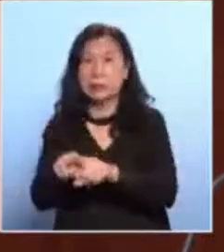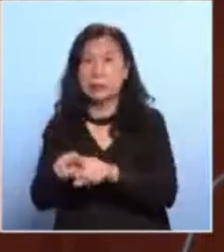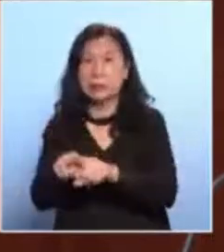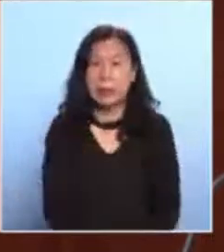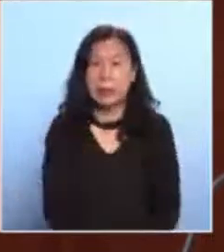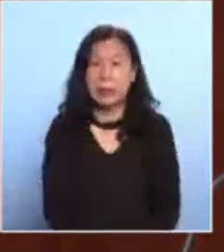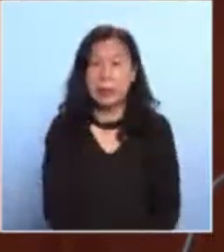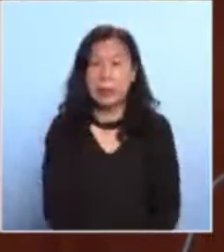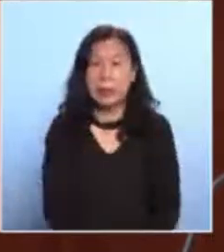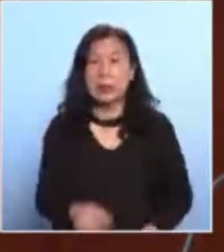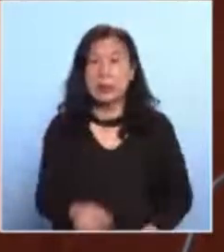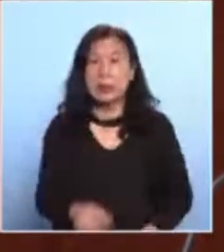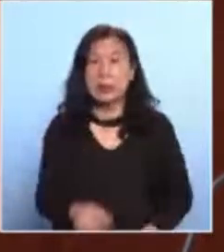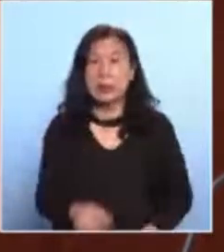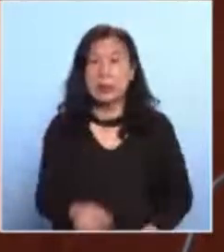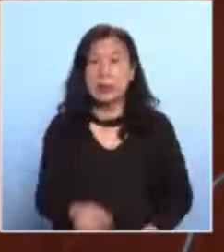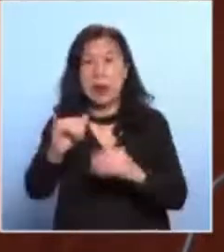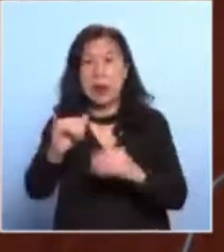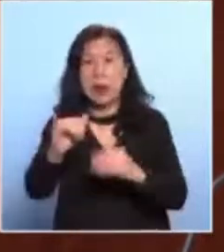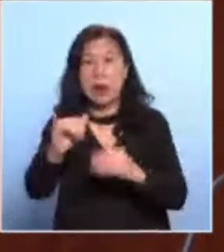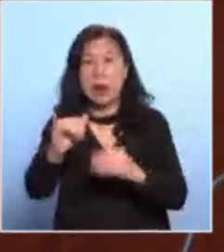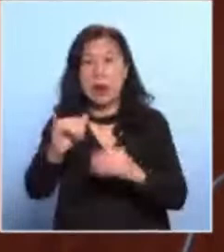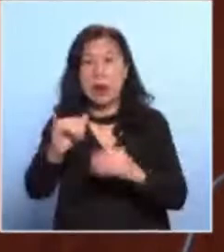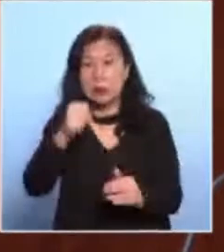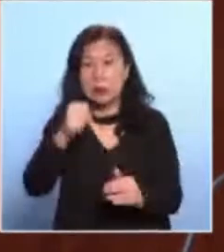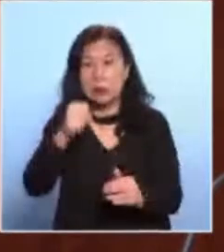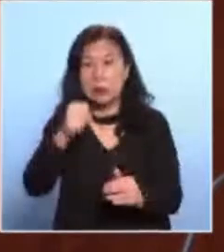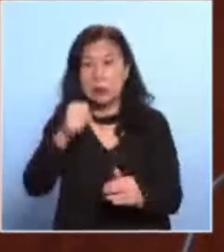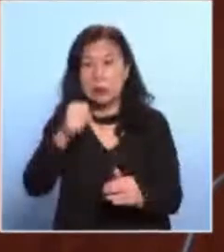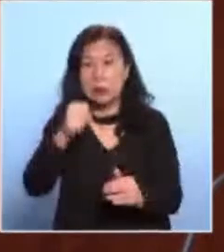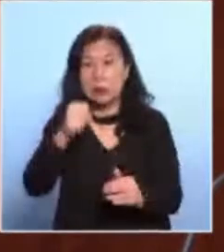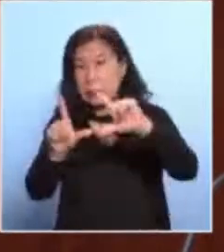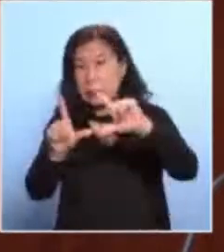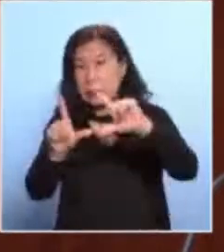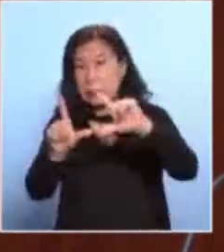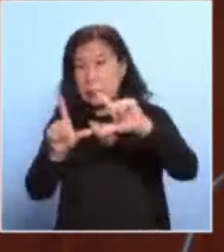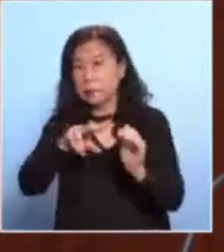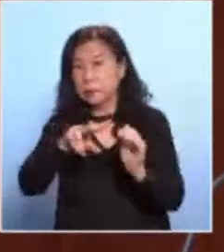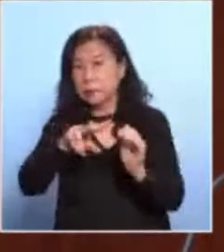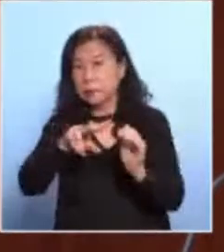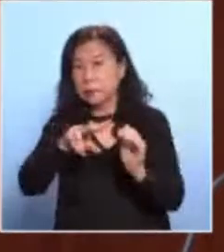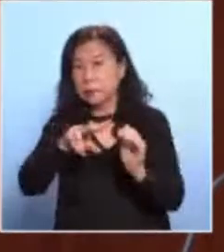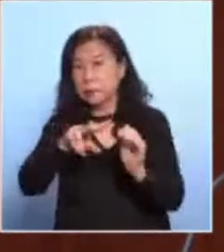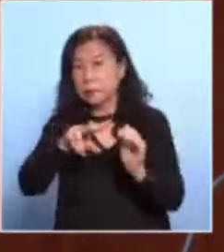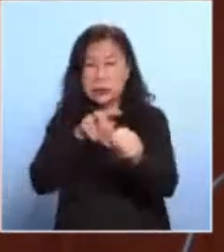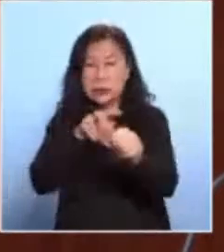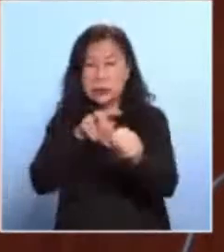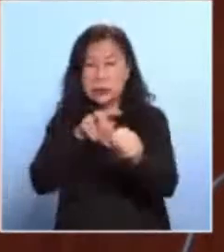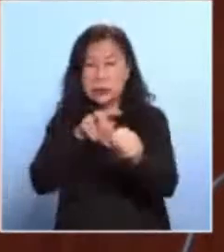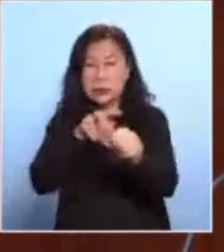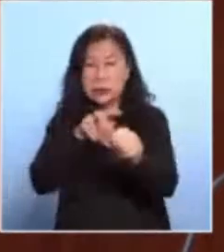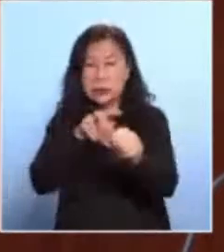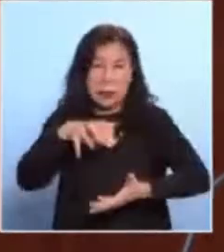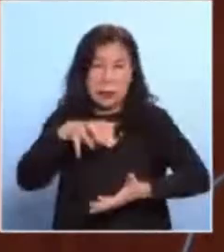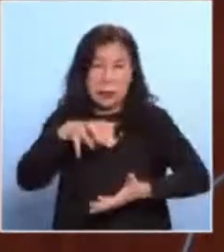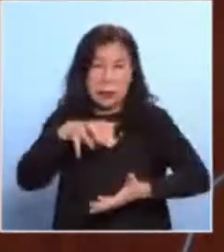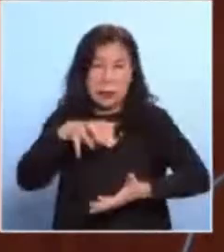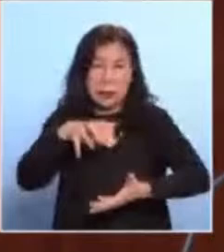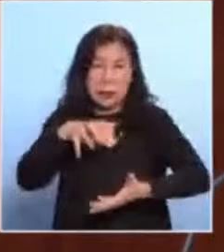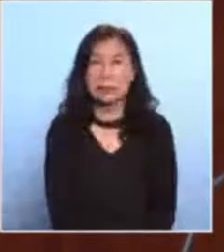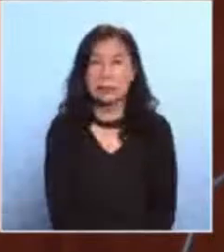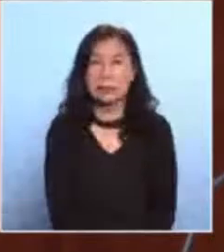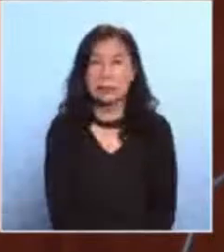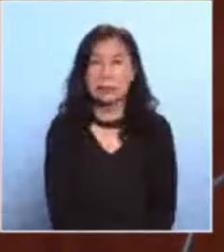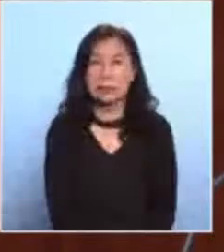This will improve the quality of life of the care recipients and relieve the pressure of the carers. Protect